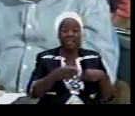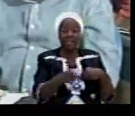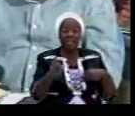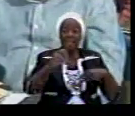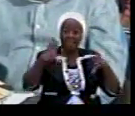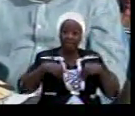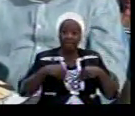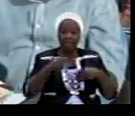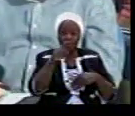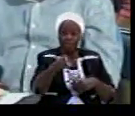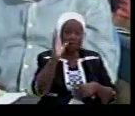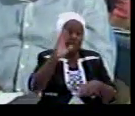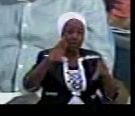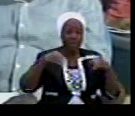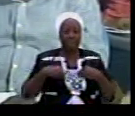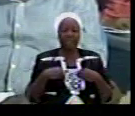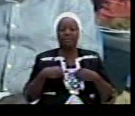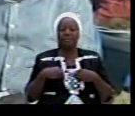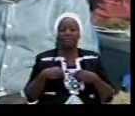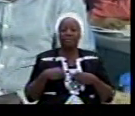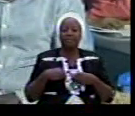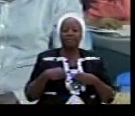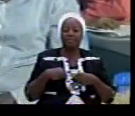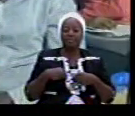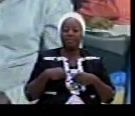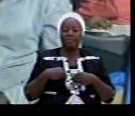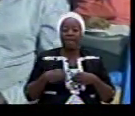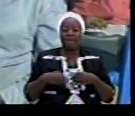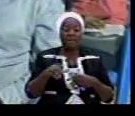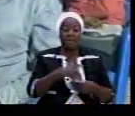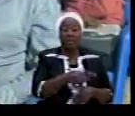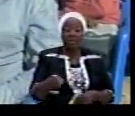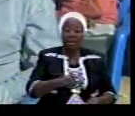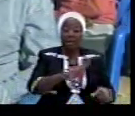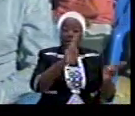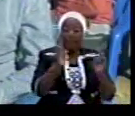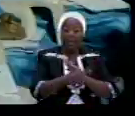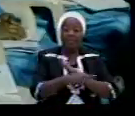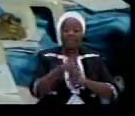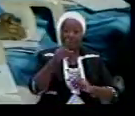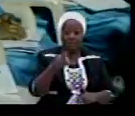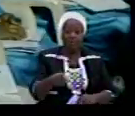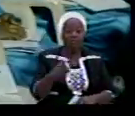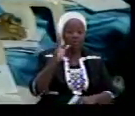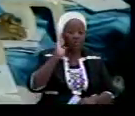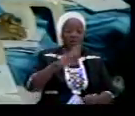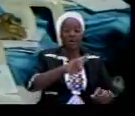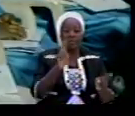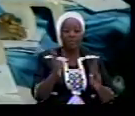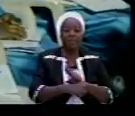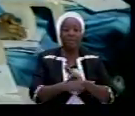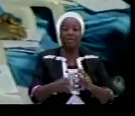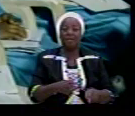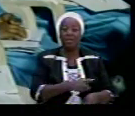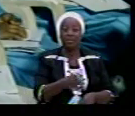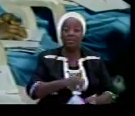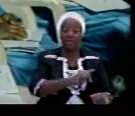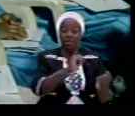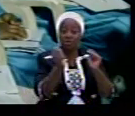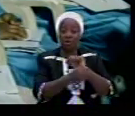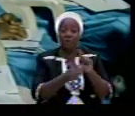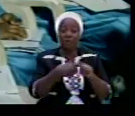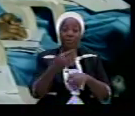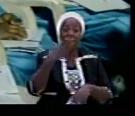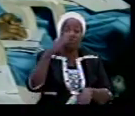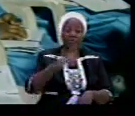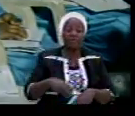will accept. They repented, you will repent. They turned from their evil ways.